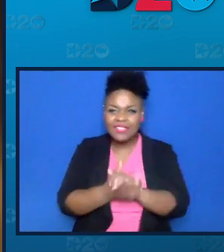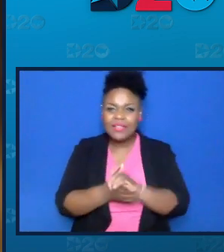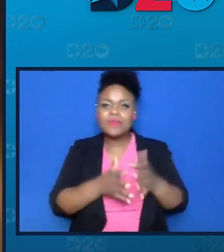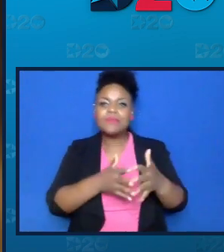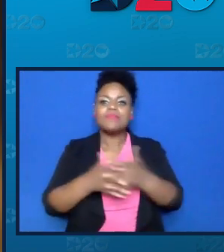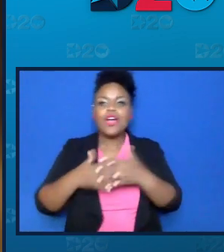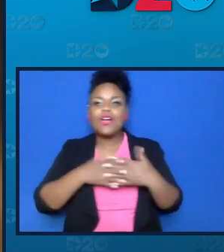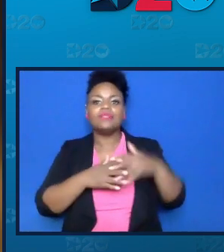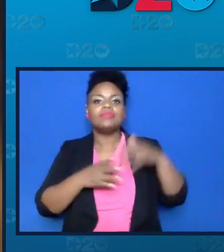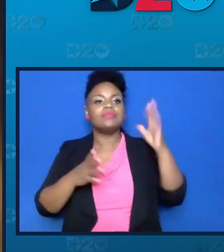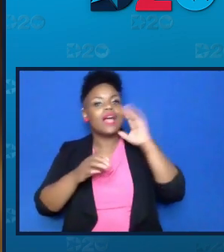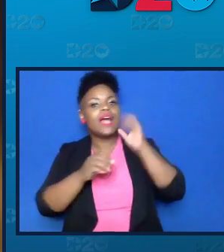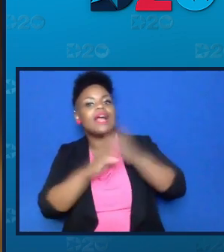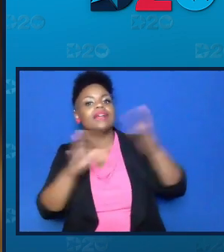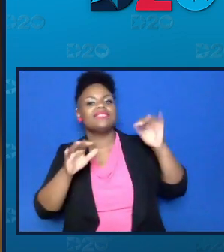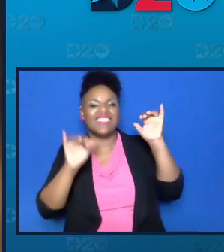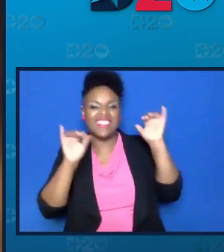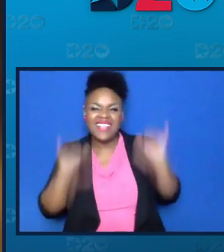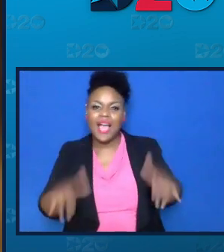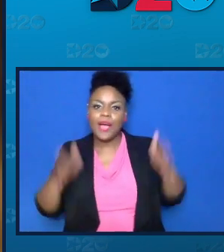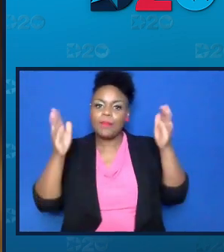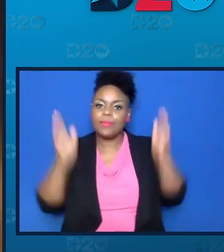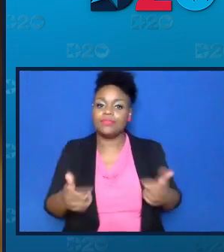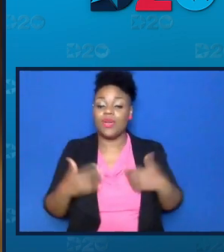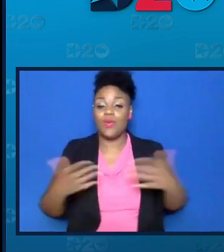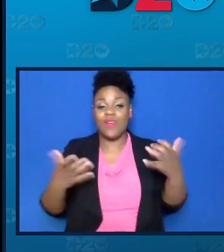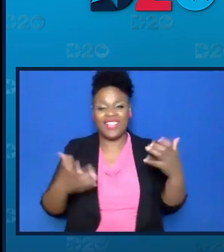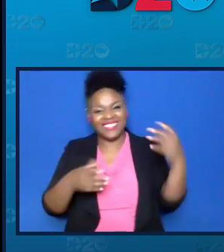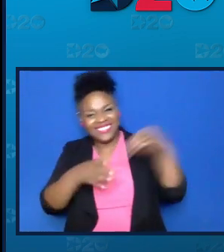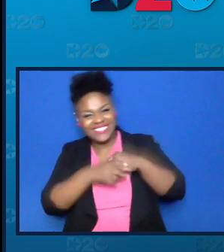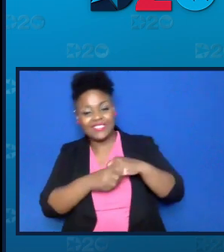that's the kind of person who I want in the White House.